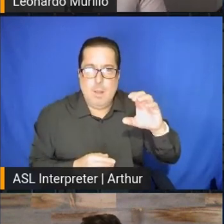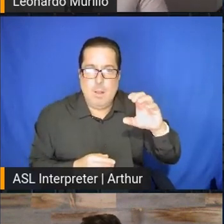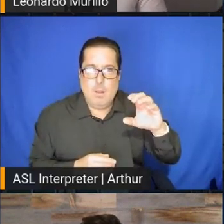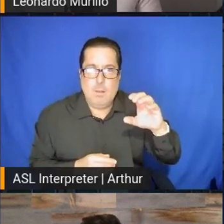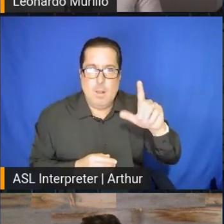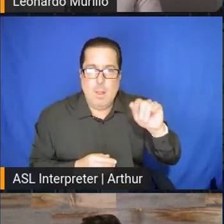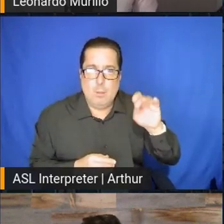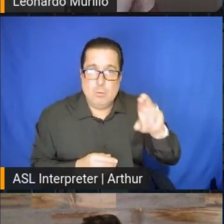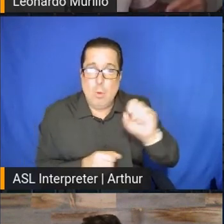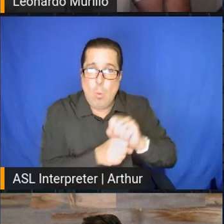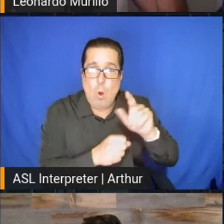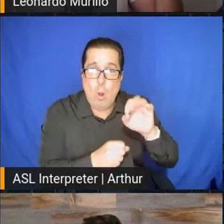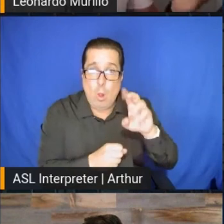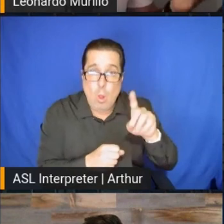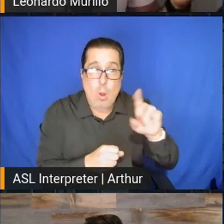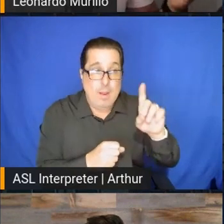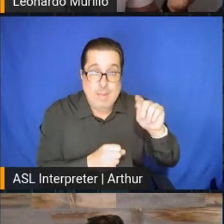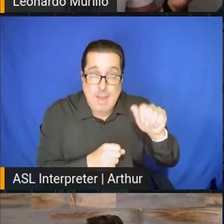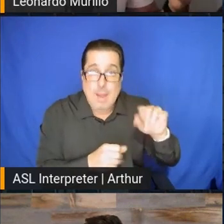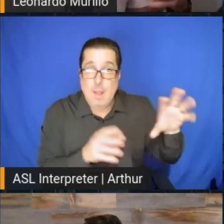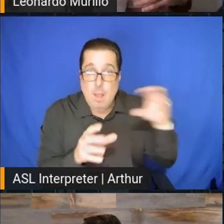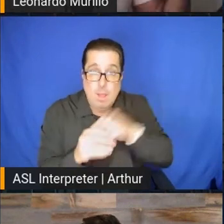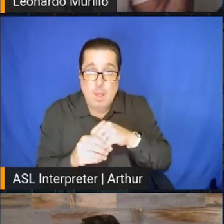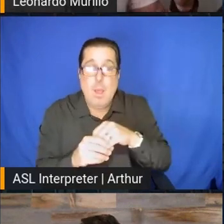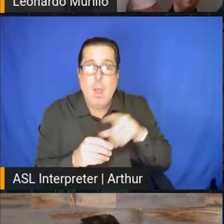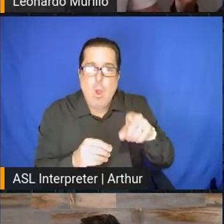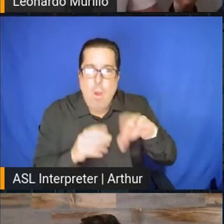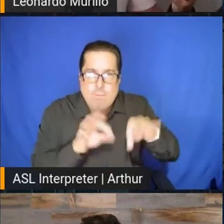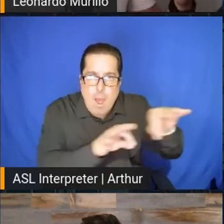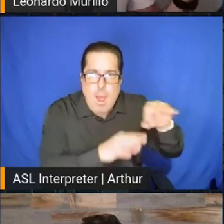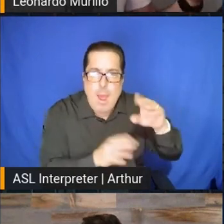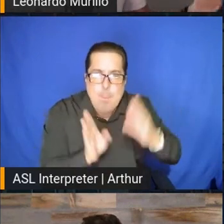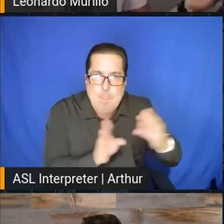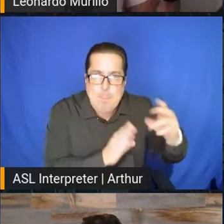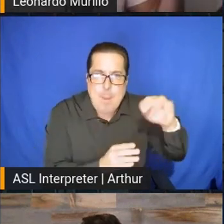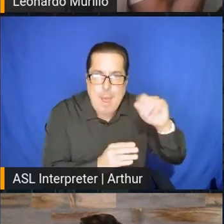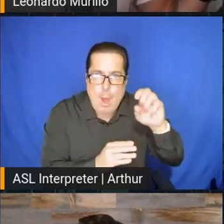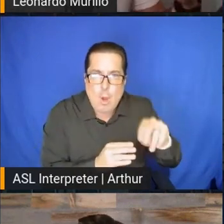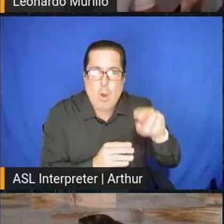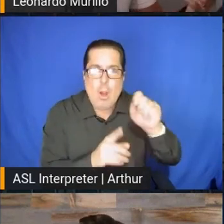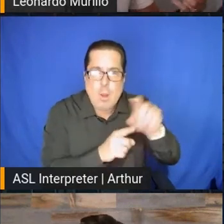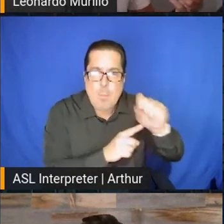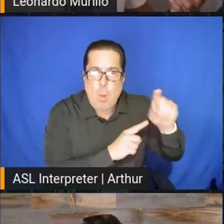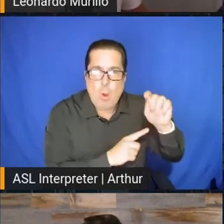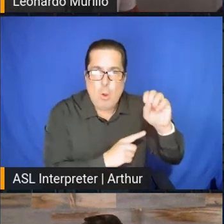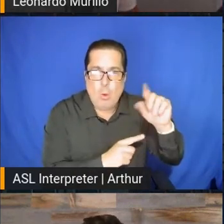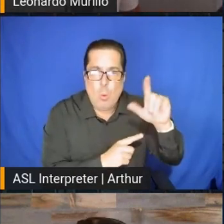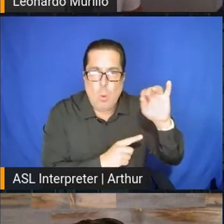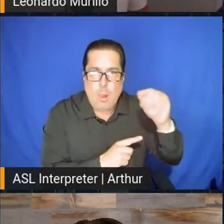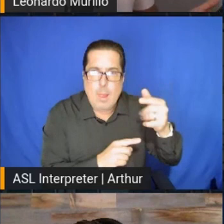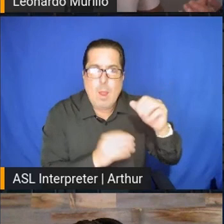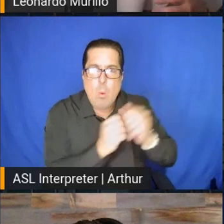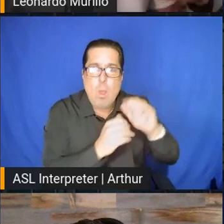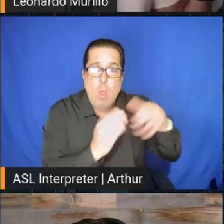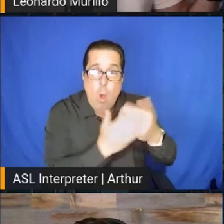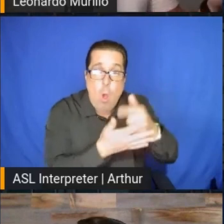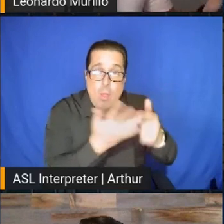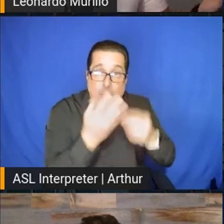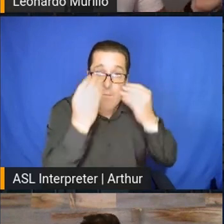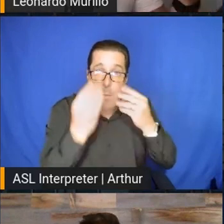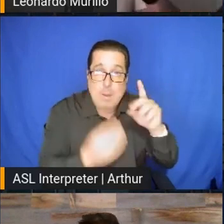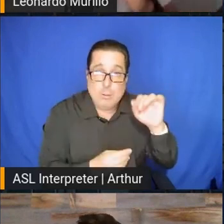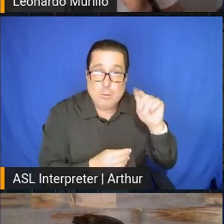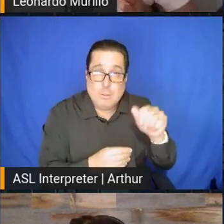it also becomes easier to define the patterns and deploy the tooling that is going to move that data around for you, right?